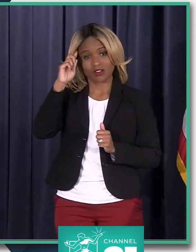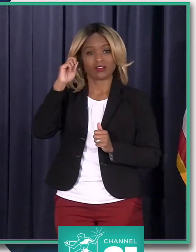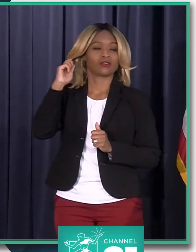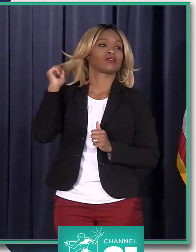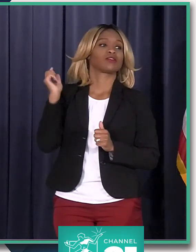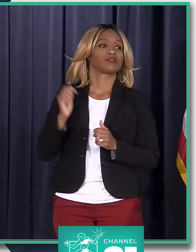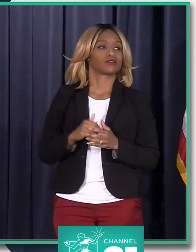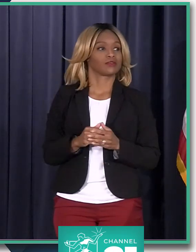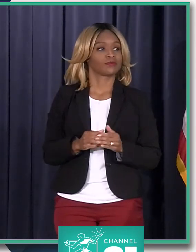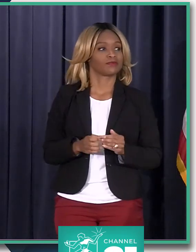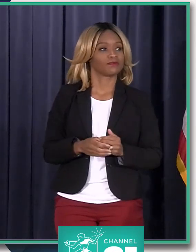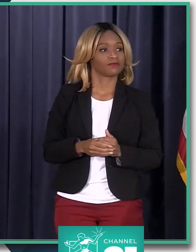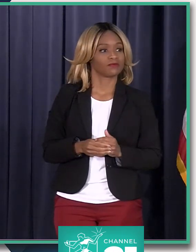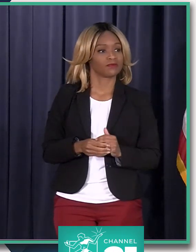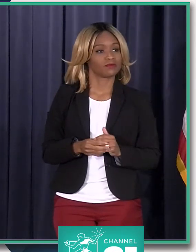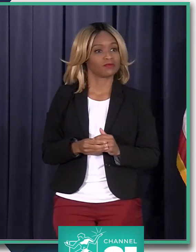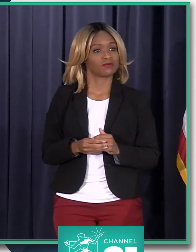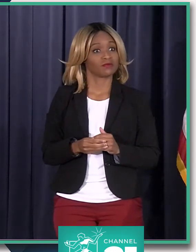Did we lose her?